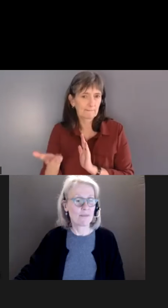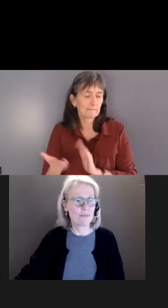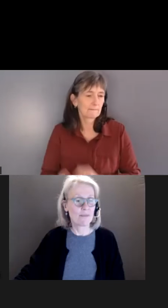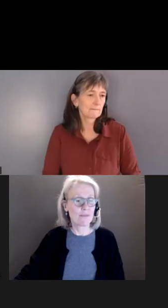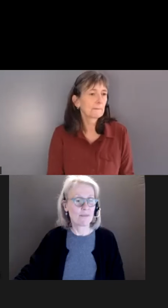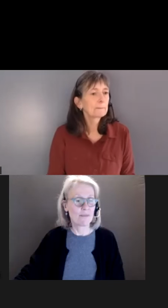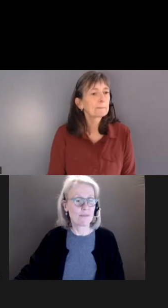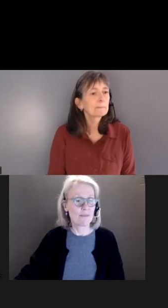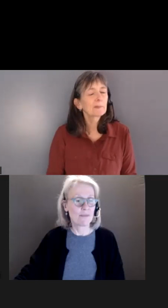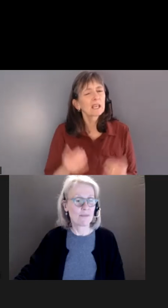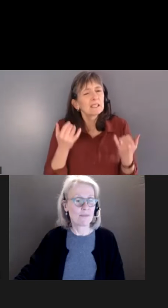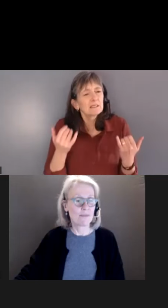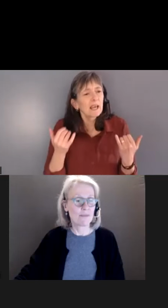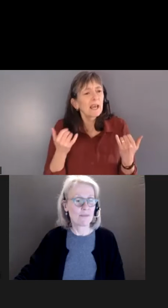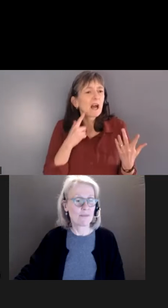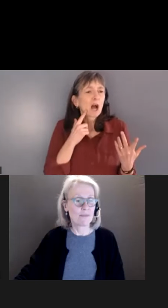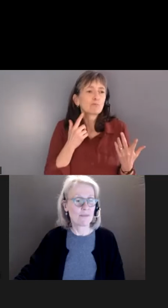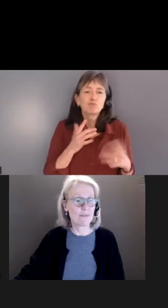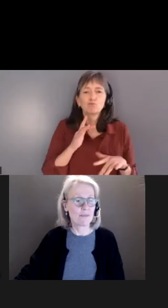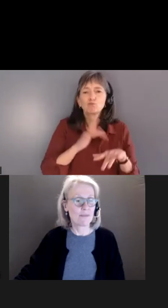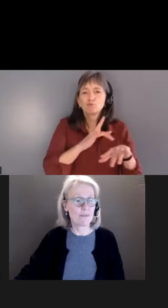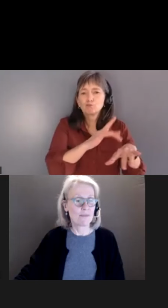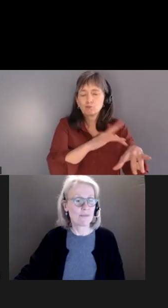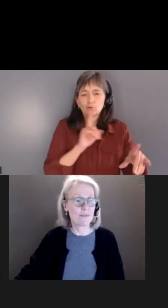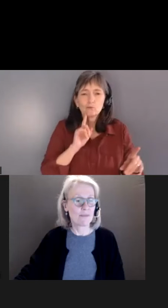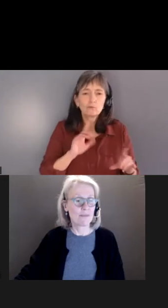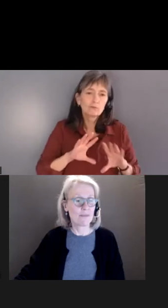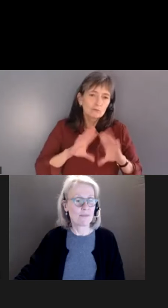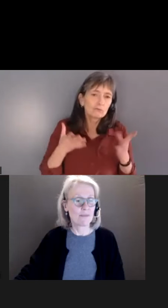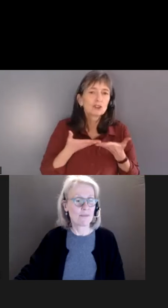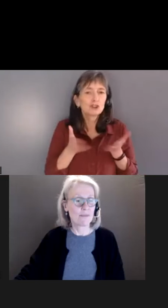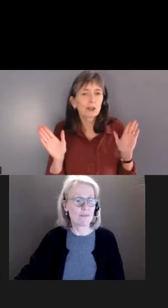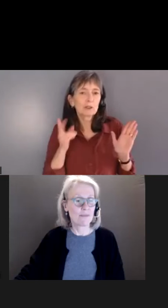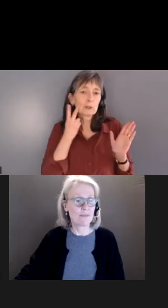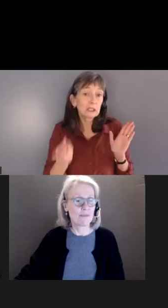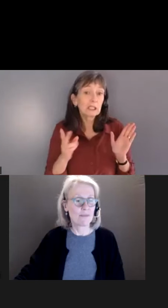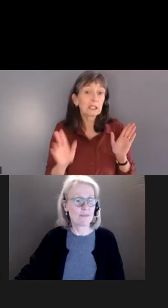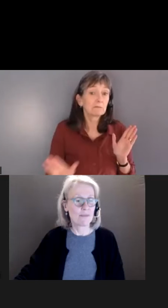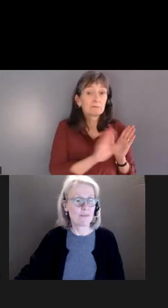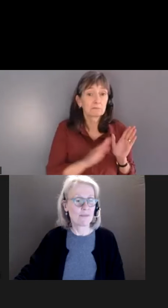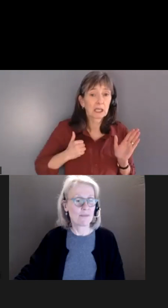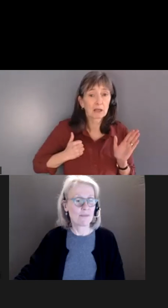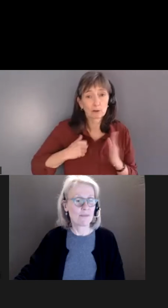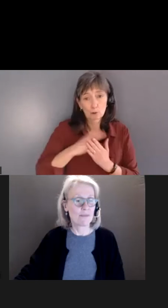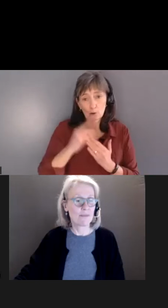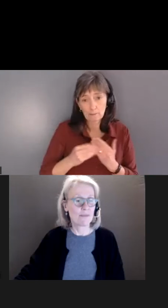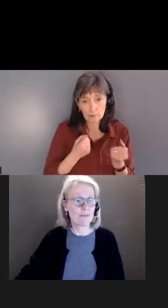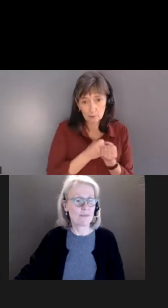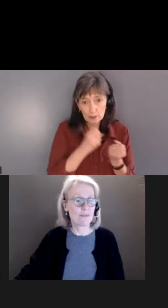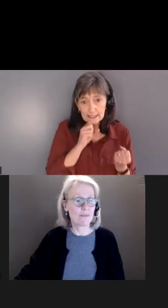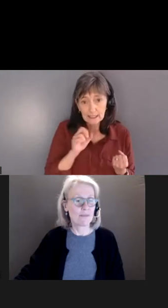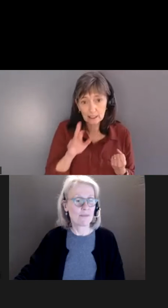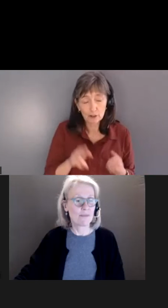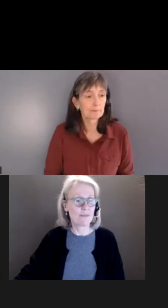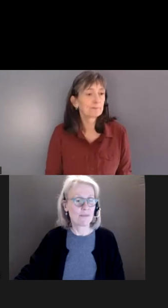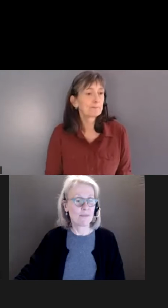But today, I just want to quickly provide a high-level overview of some of the trends that we identified during our review, with the first being the